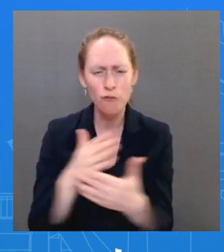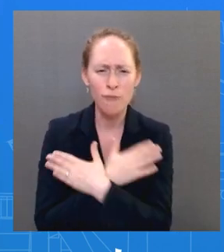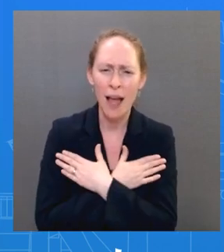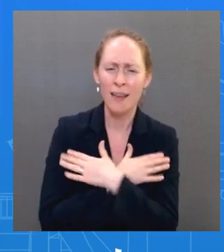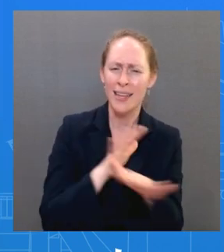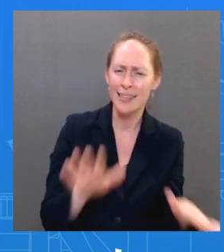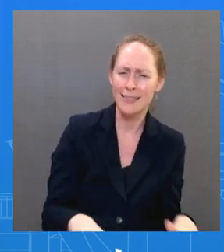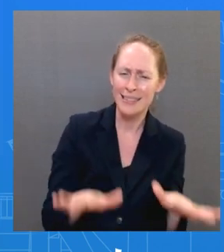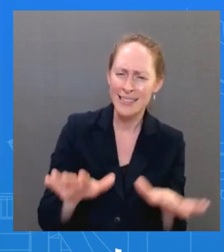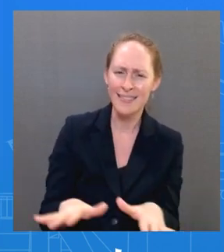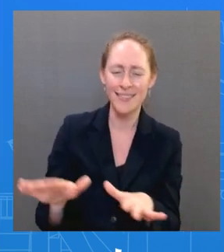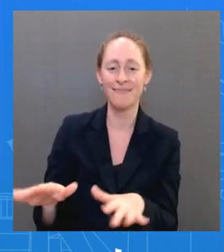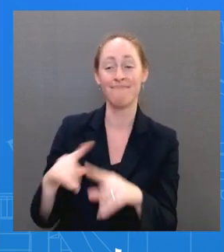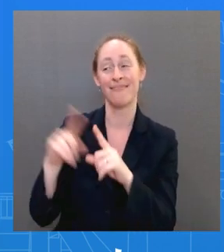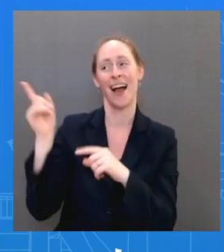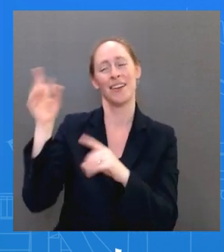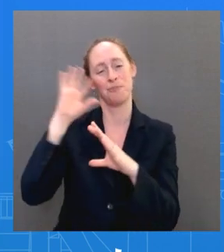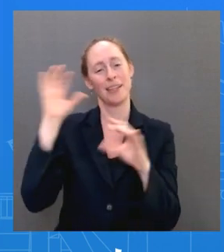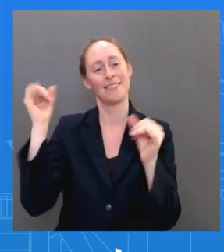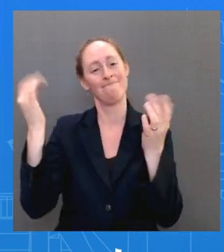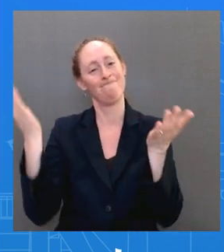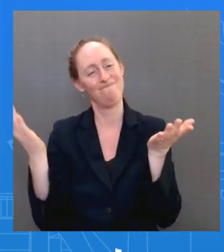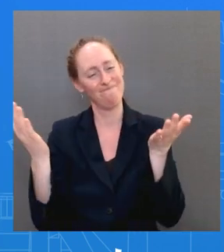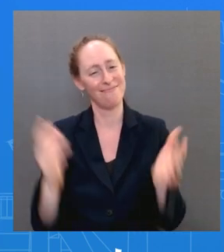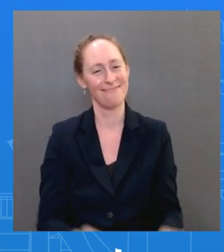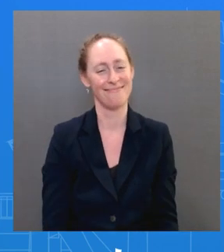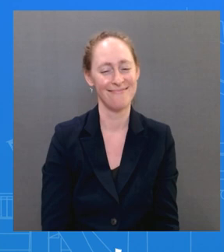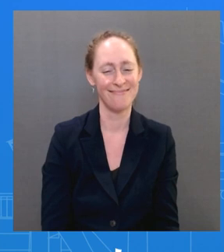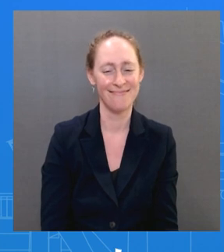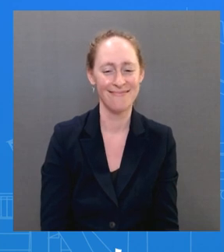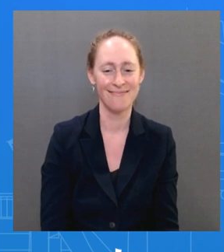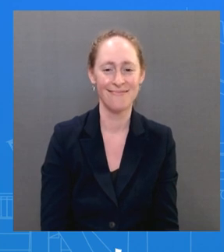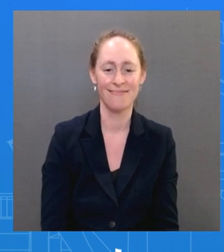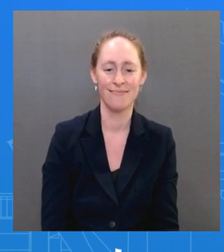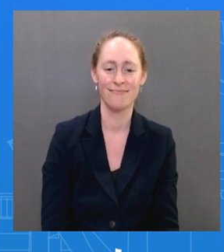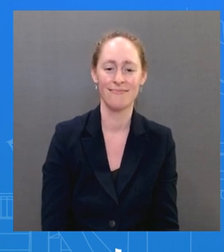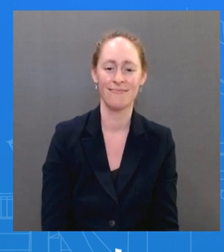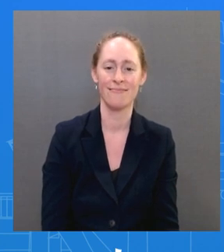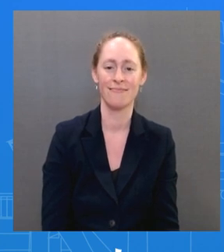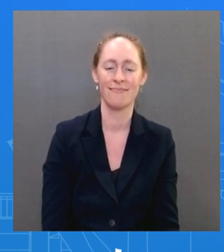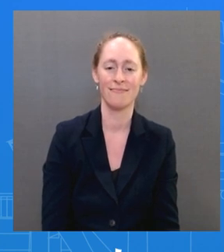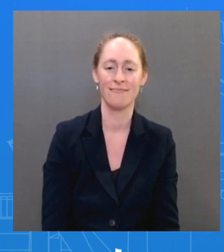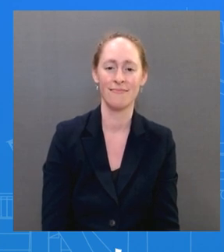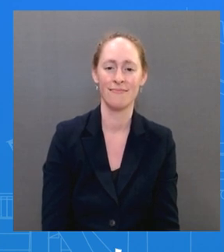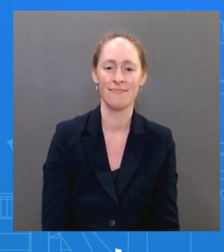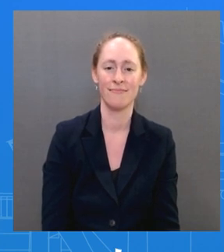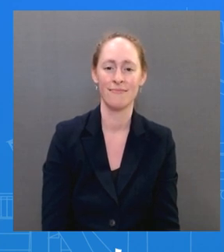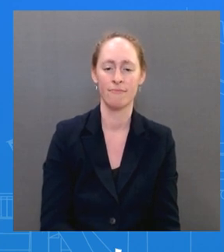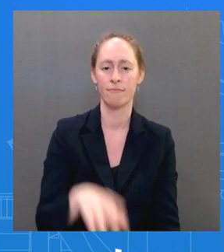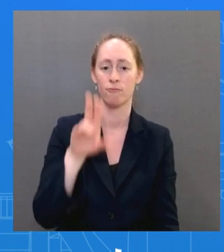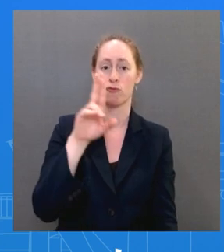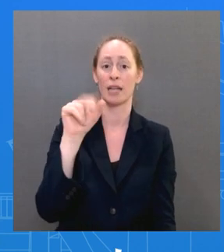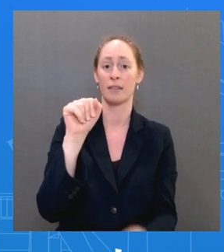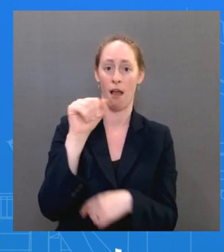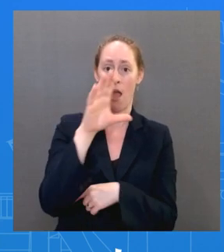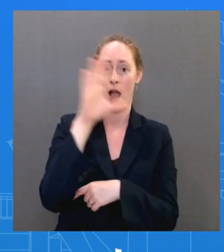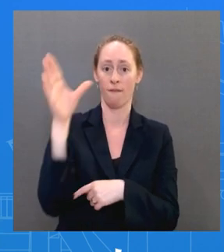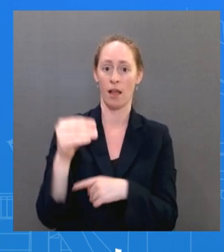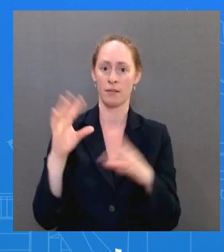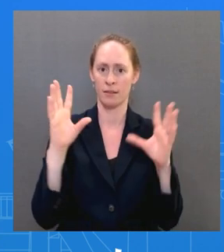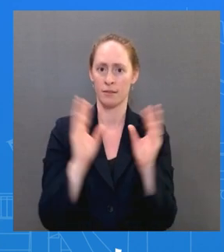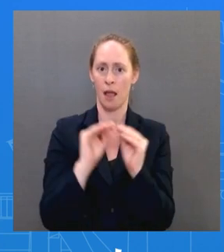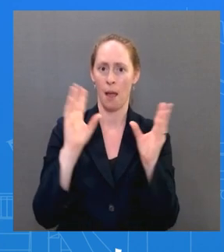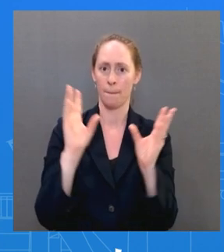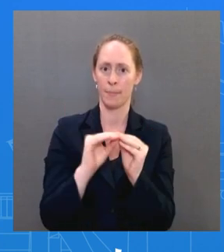U.S.-Africa summit that the president announced this week, can you talk a little bit about that? How many people, who will be